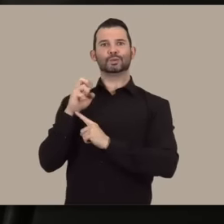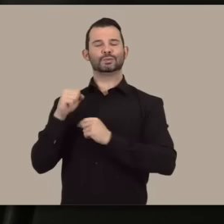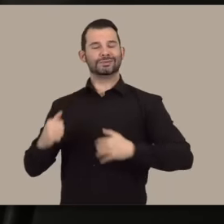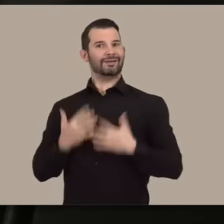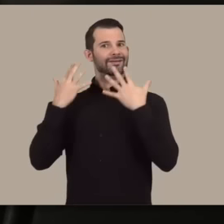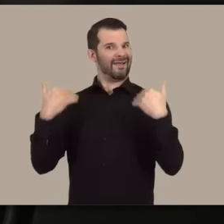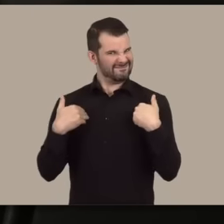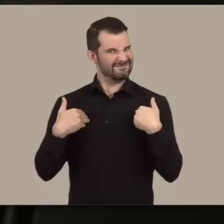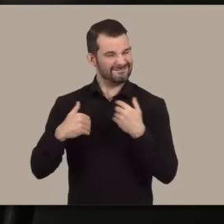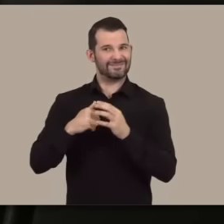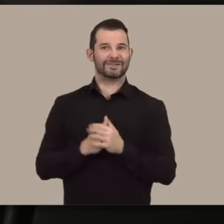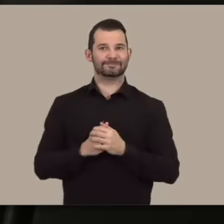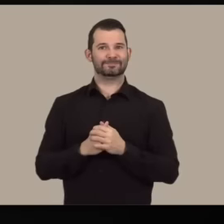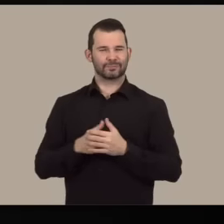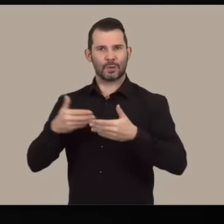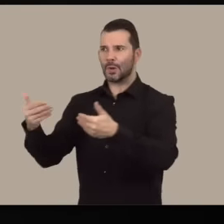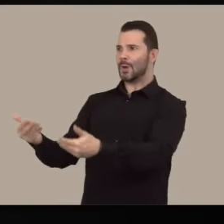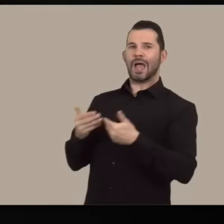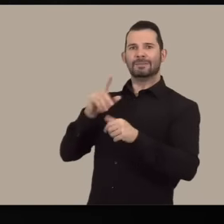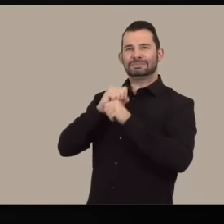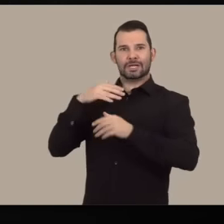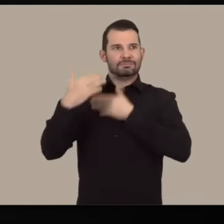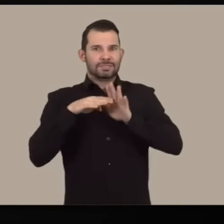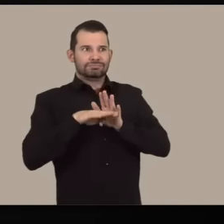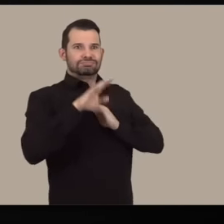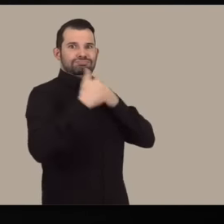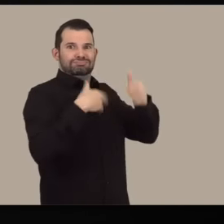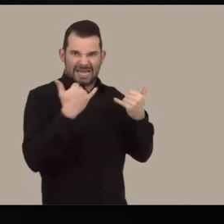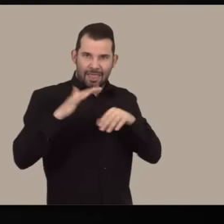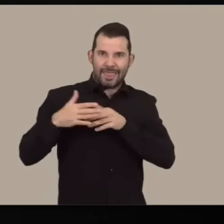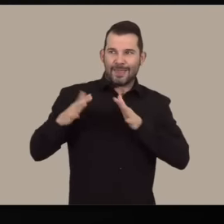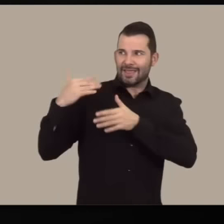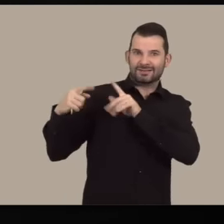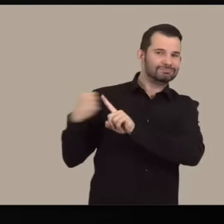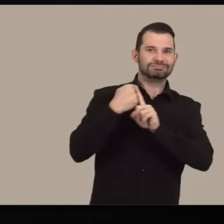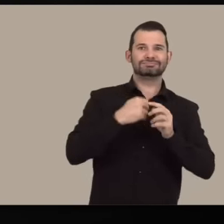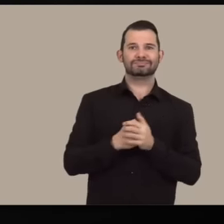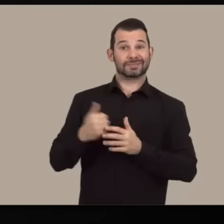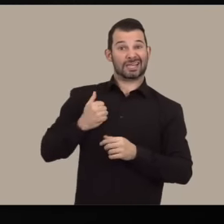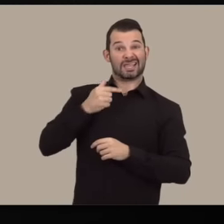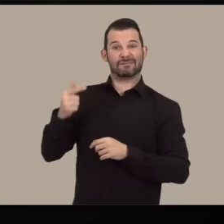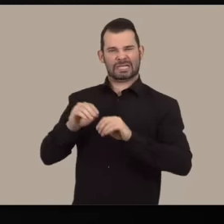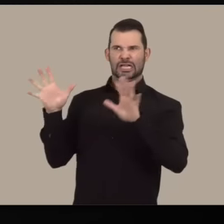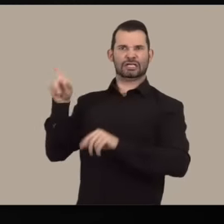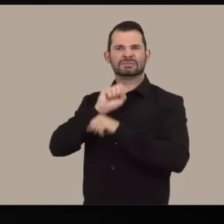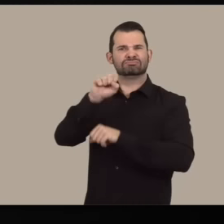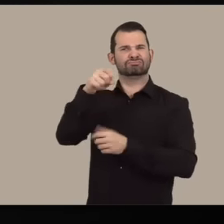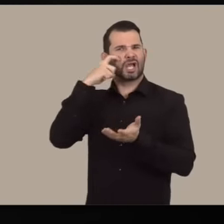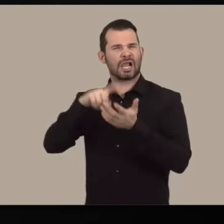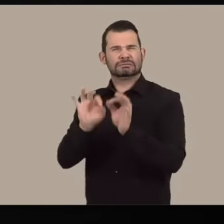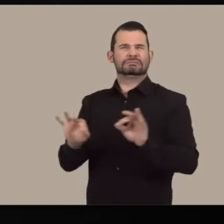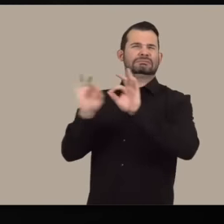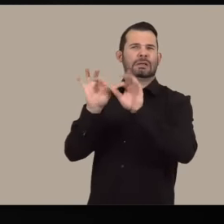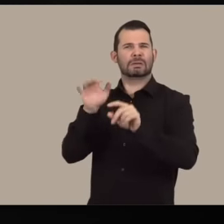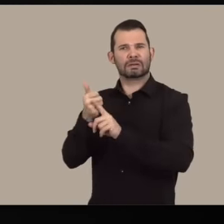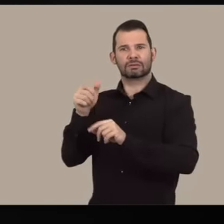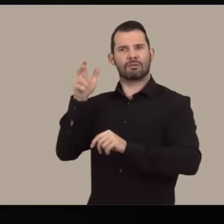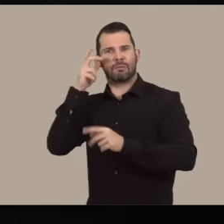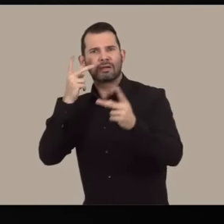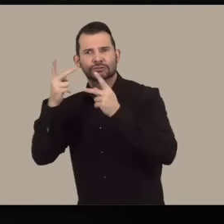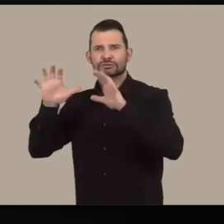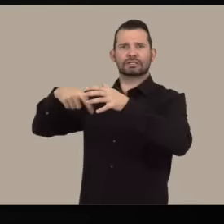news, uplifting news. A welcome momentum is underway. The Canadian government clearly recognizes the crucial importance